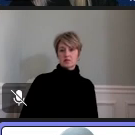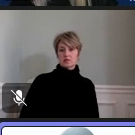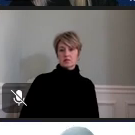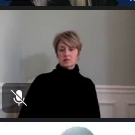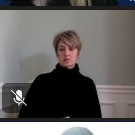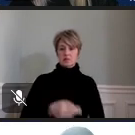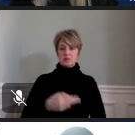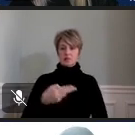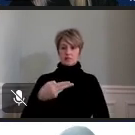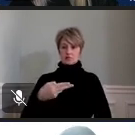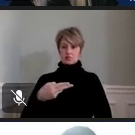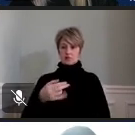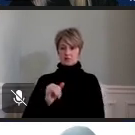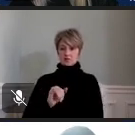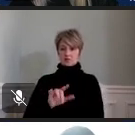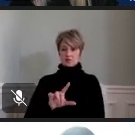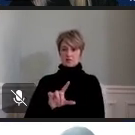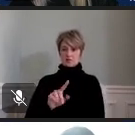Hilton.